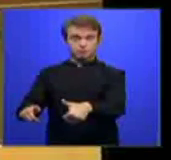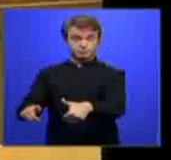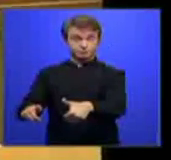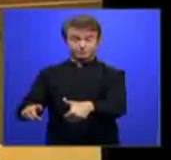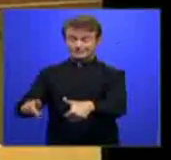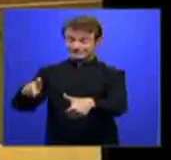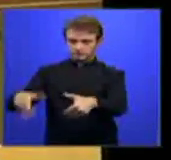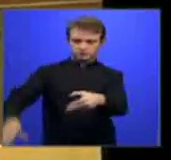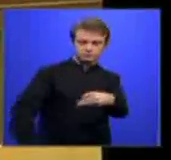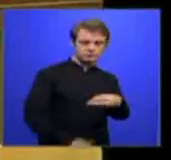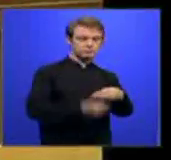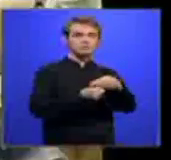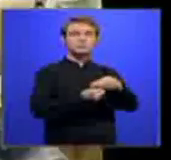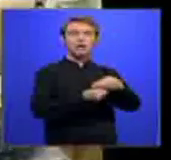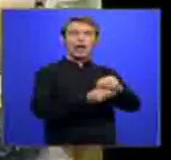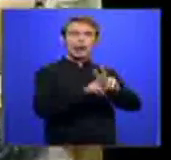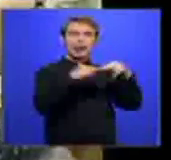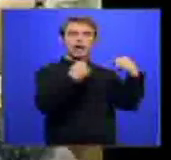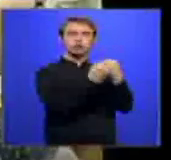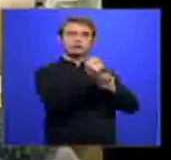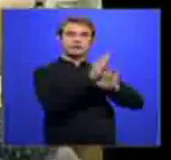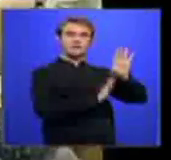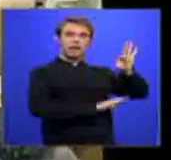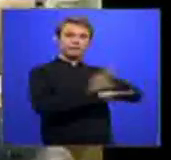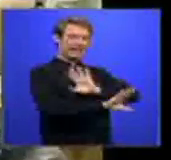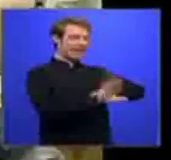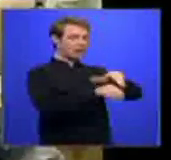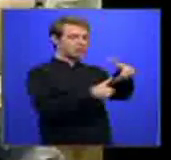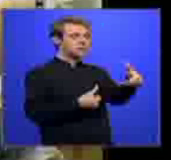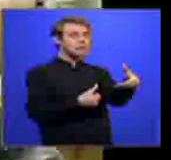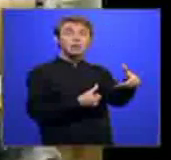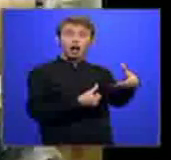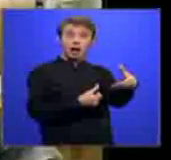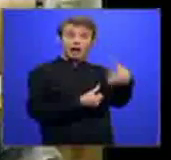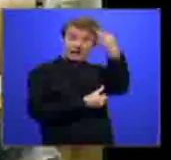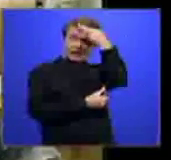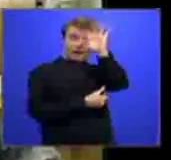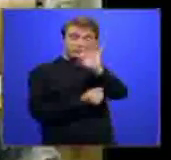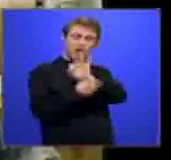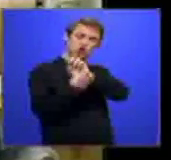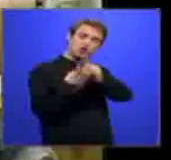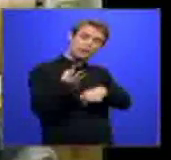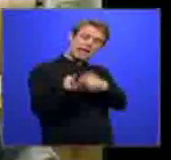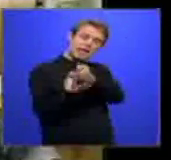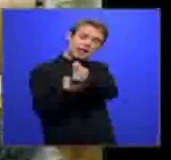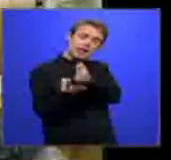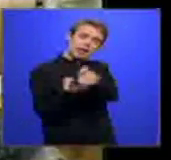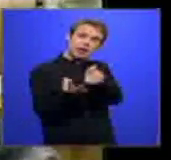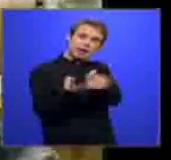Plan, all three spheres of government need to manage the new wave